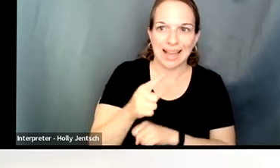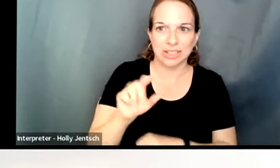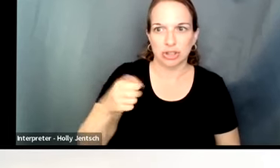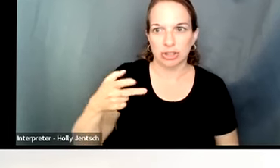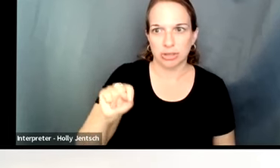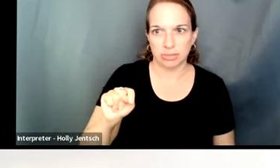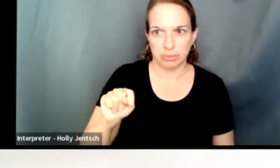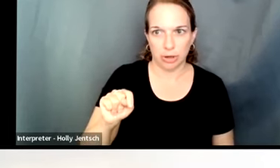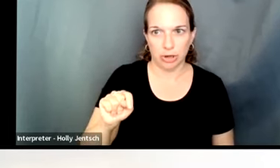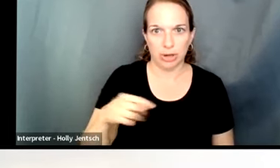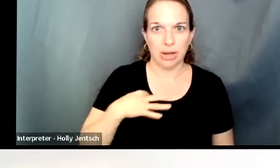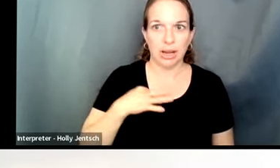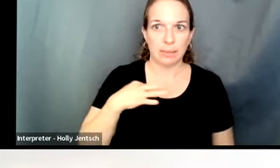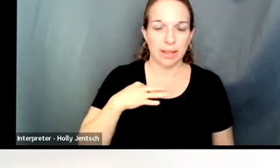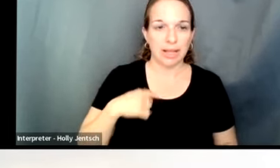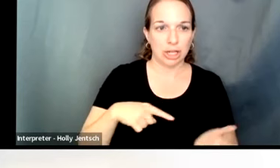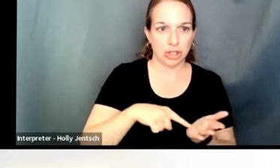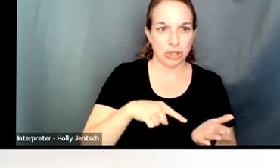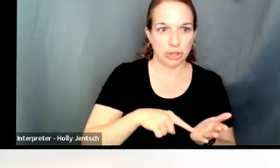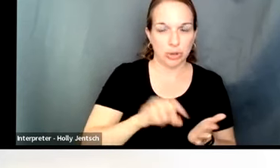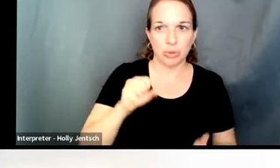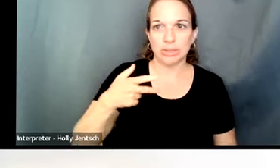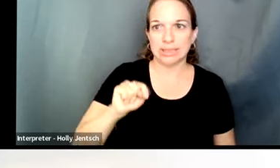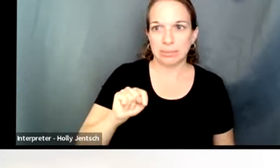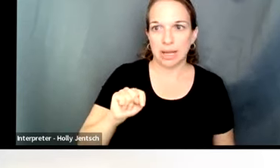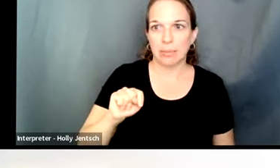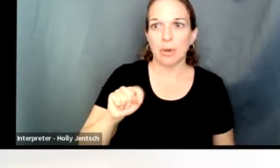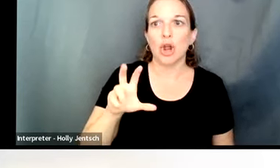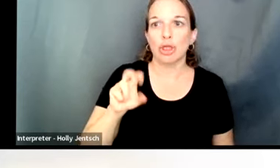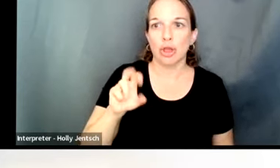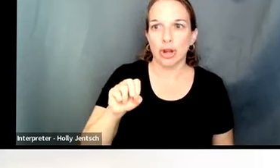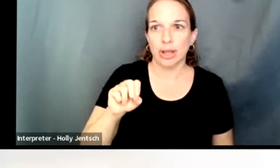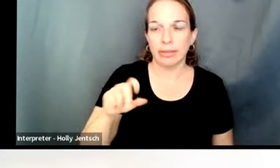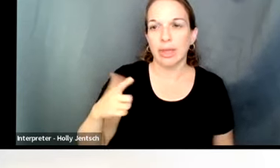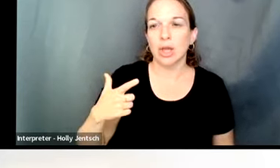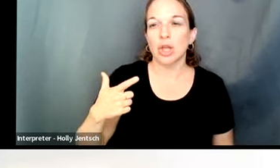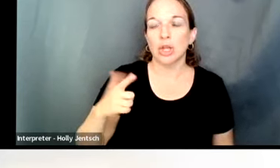The applications are due this September 30th, and the details are at